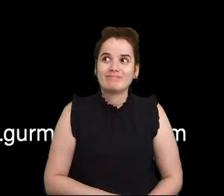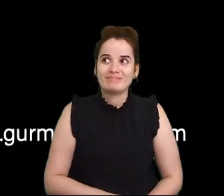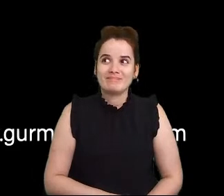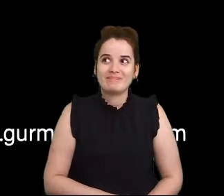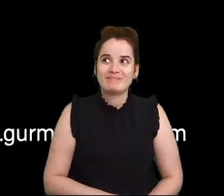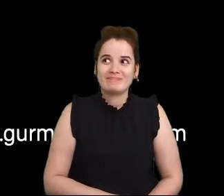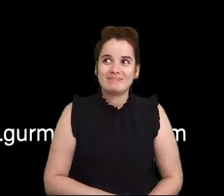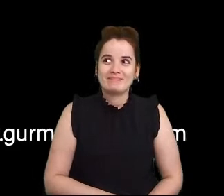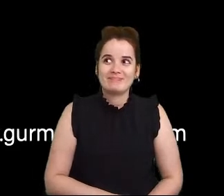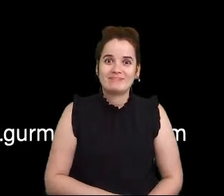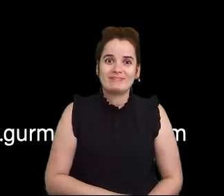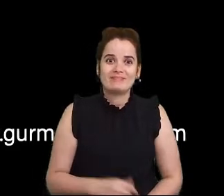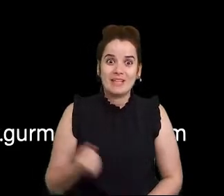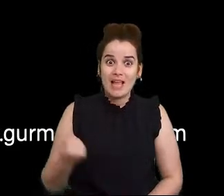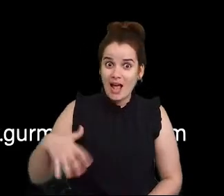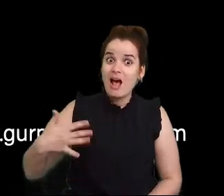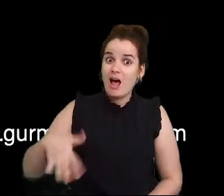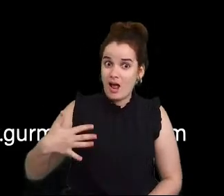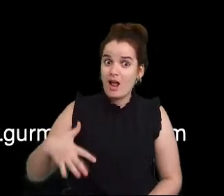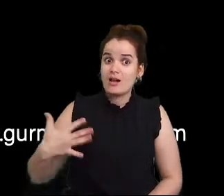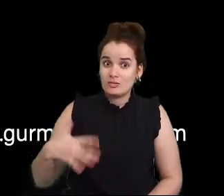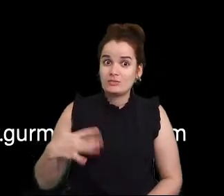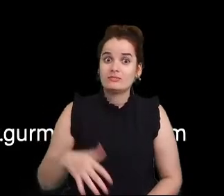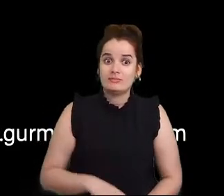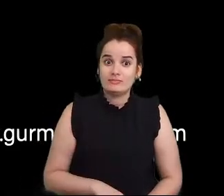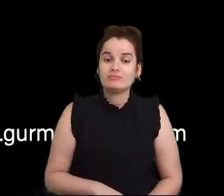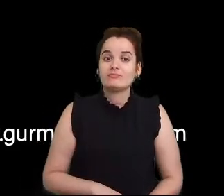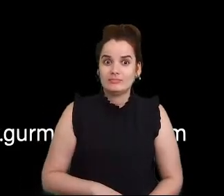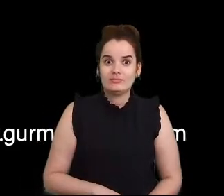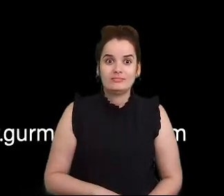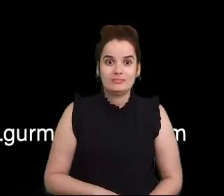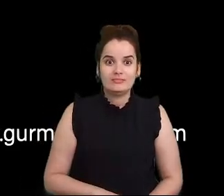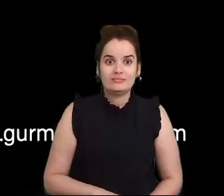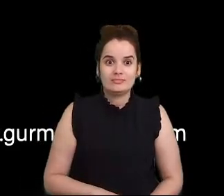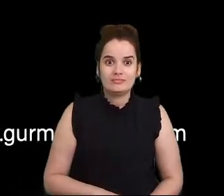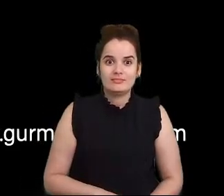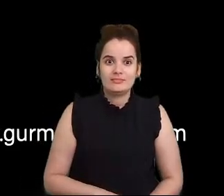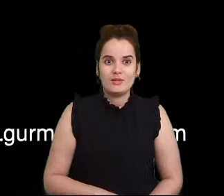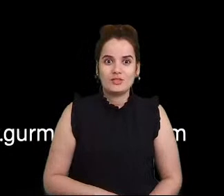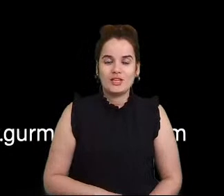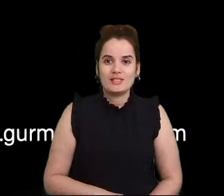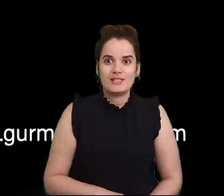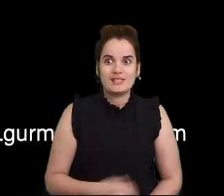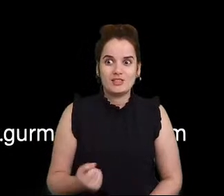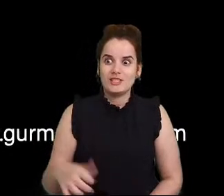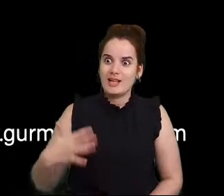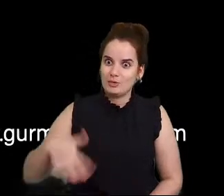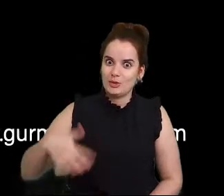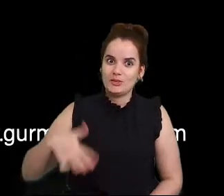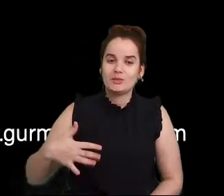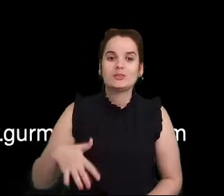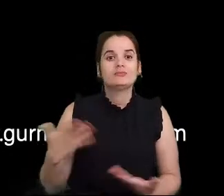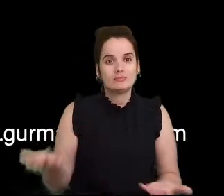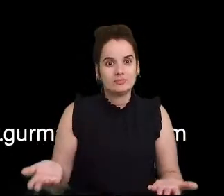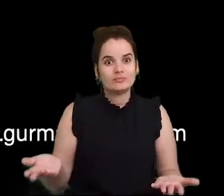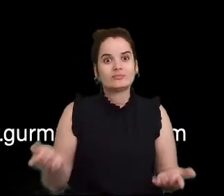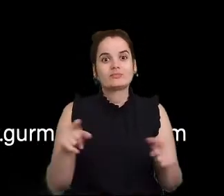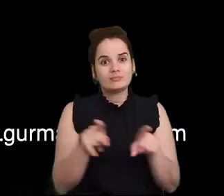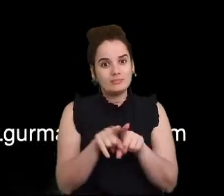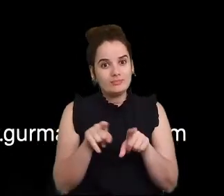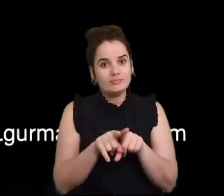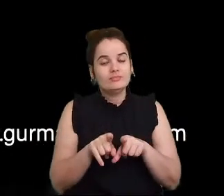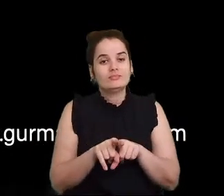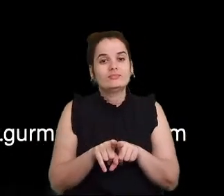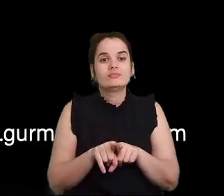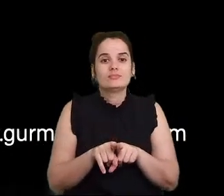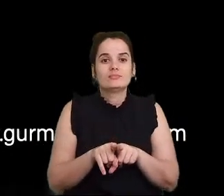I look at the alt text is what a screen reader would read out when I click on it.